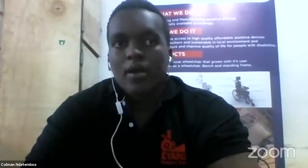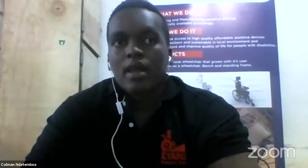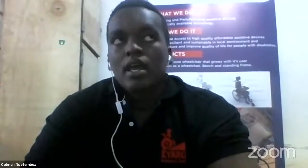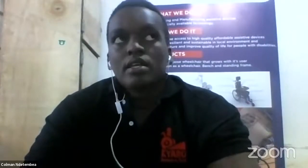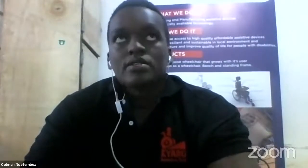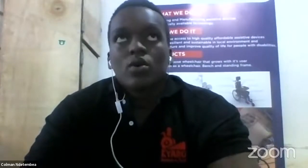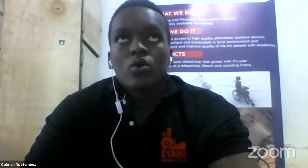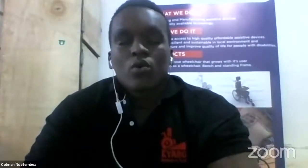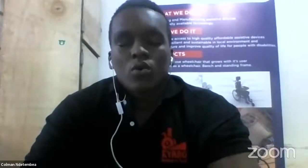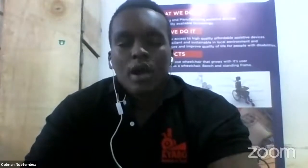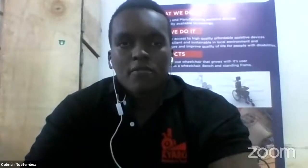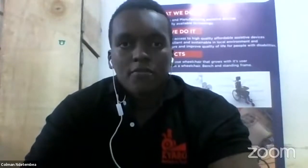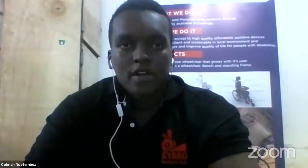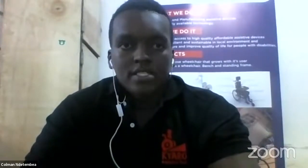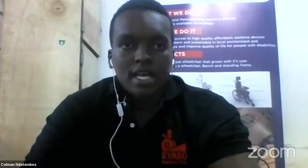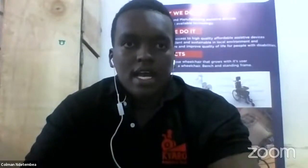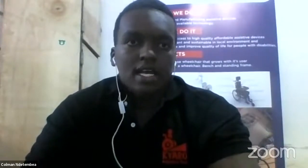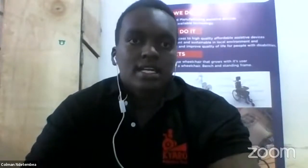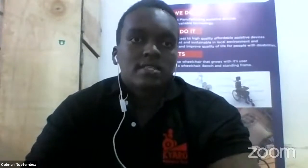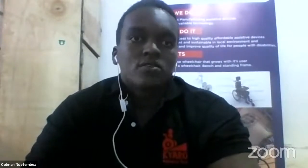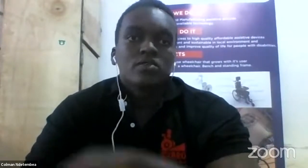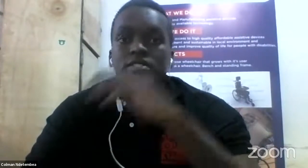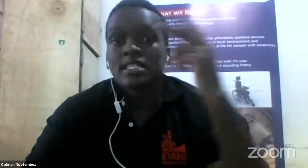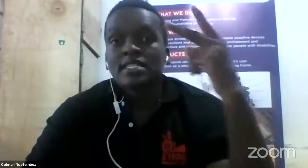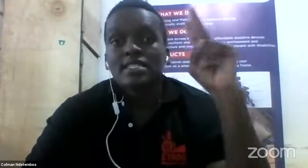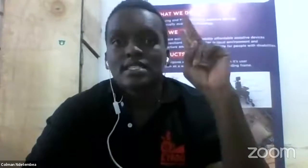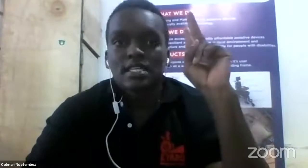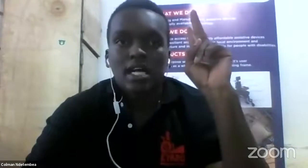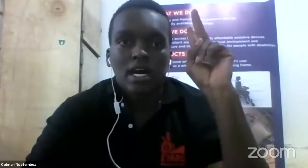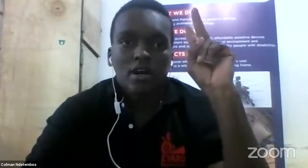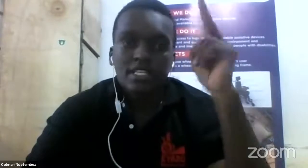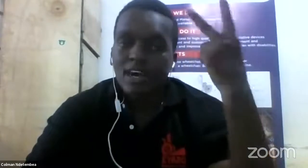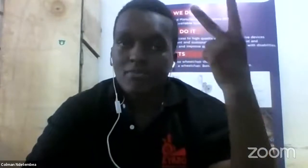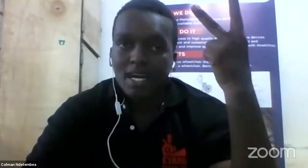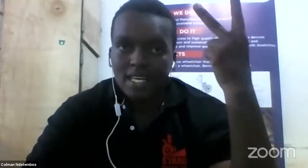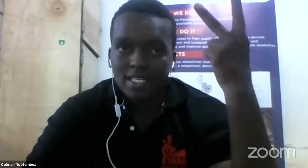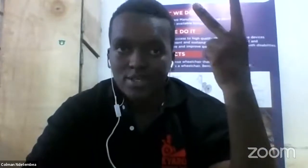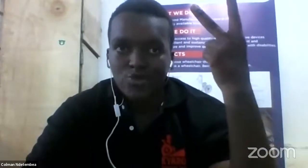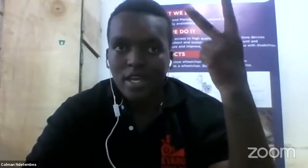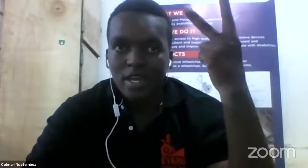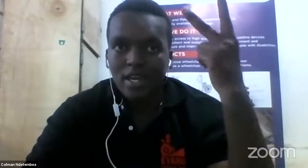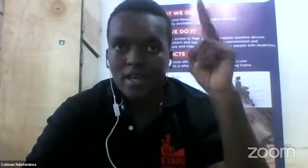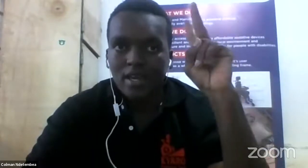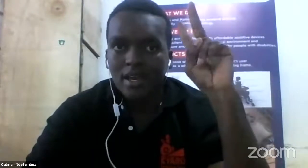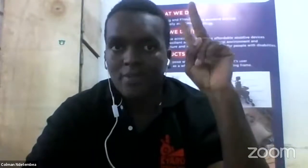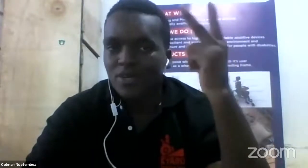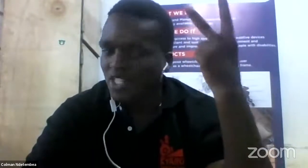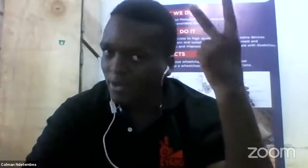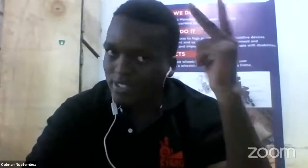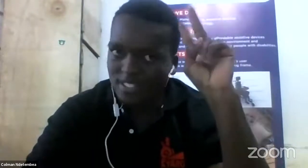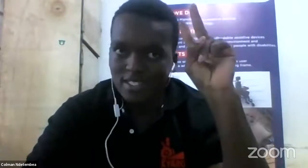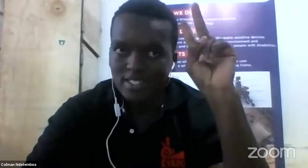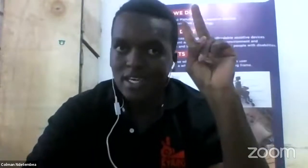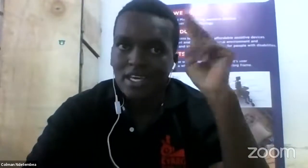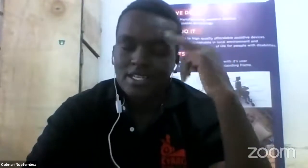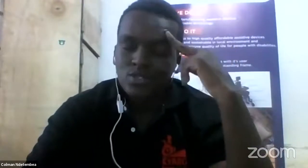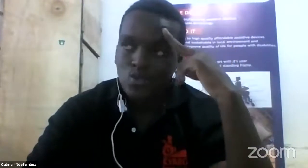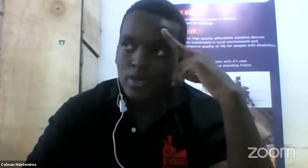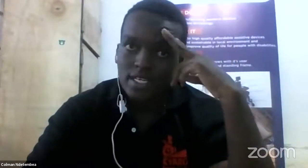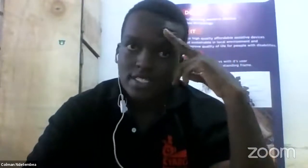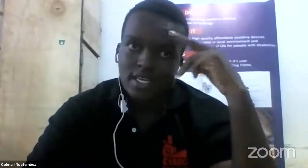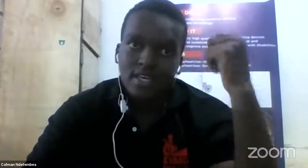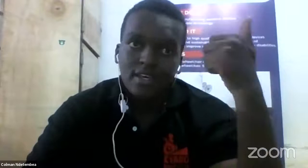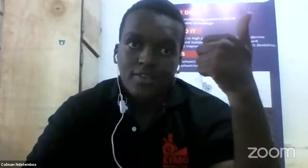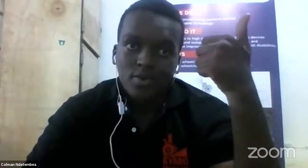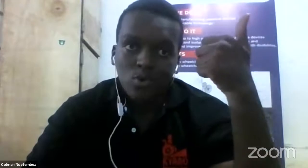Okay, so first, since in our market we are approaching our users in